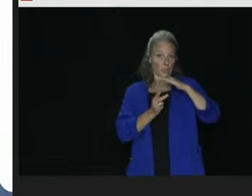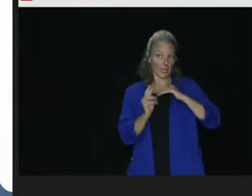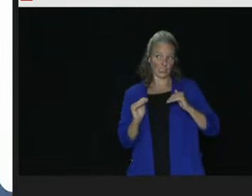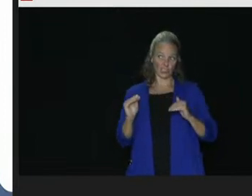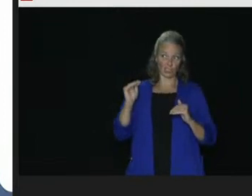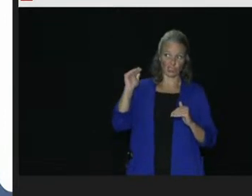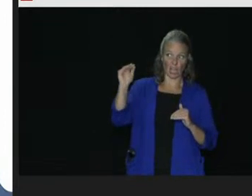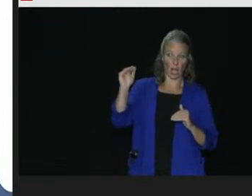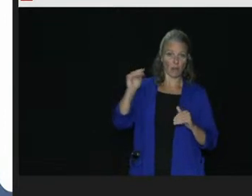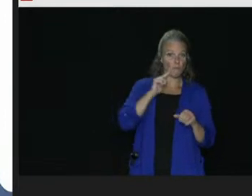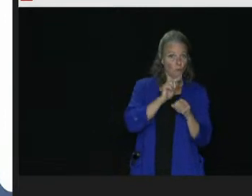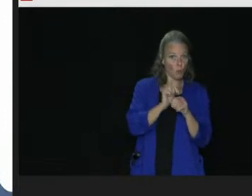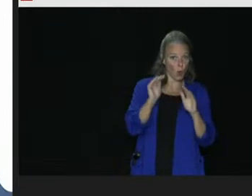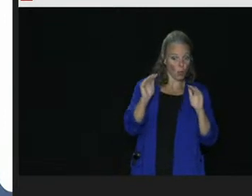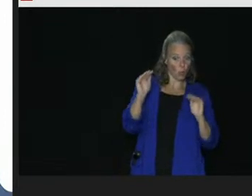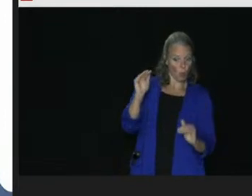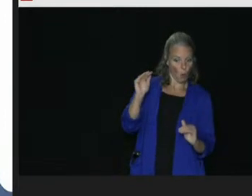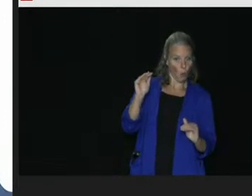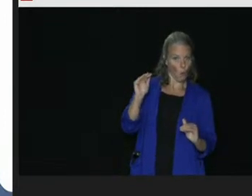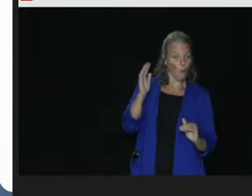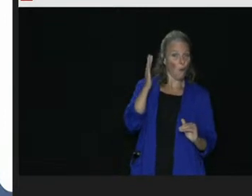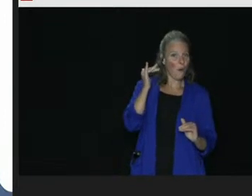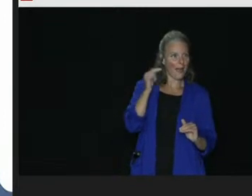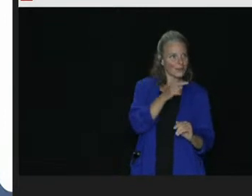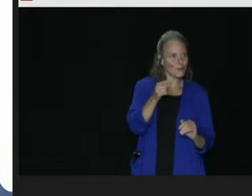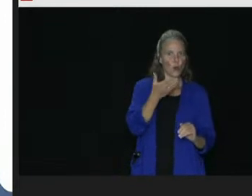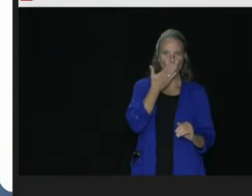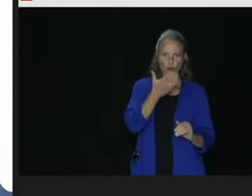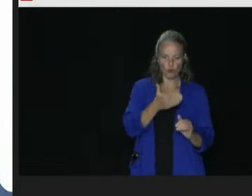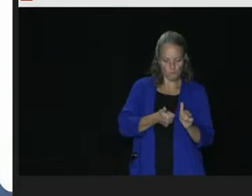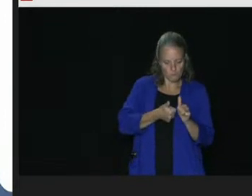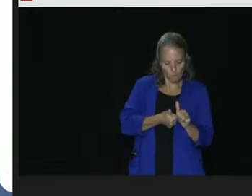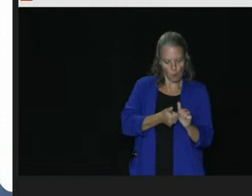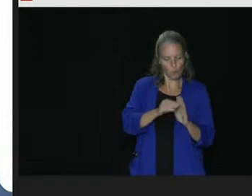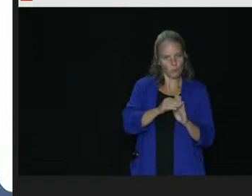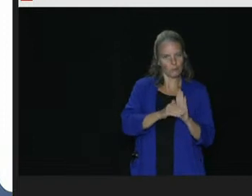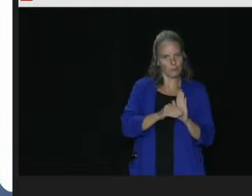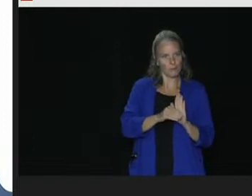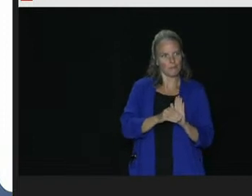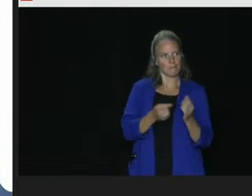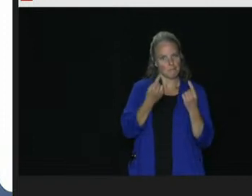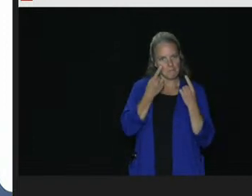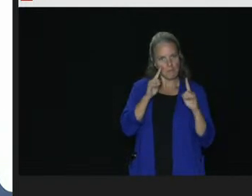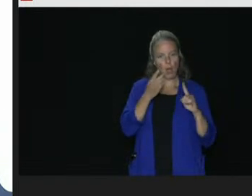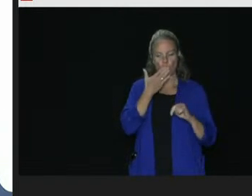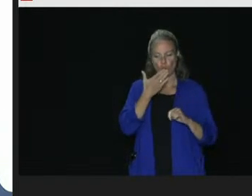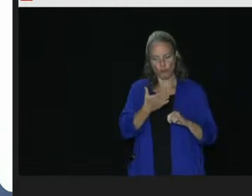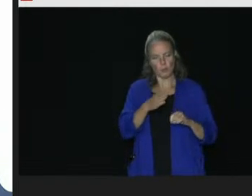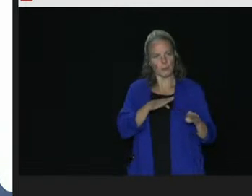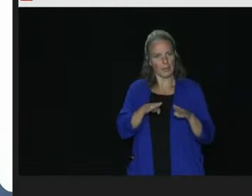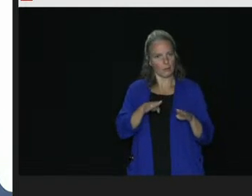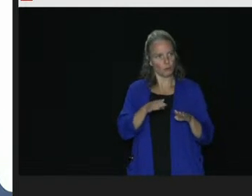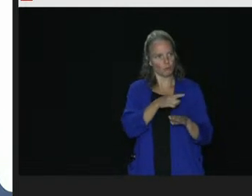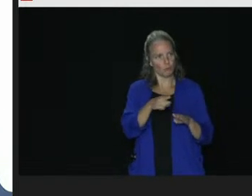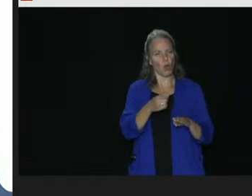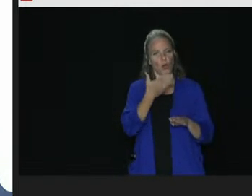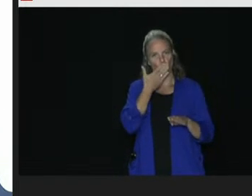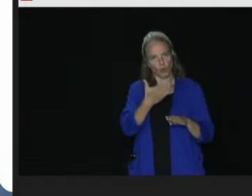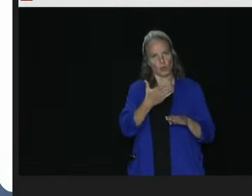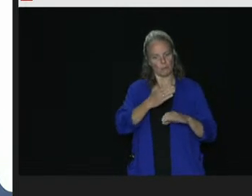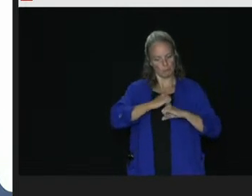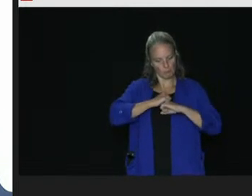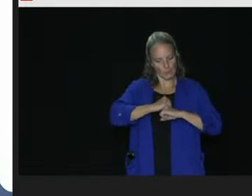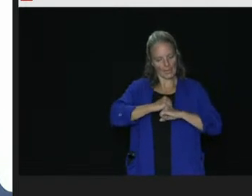in many regions of Canada, and also to Canadians who have used good personal protection